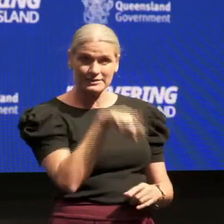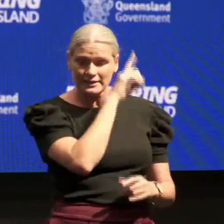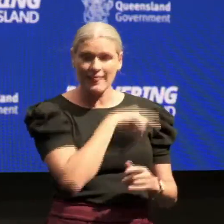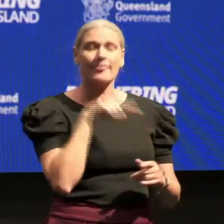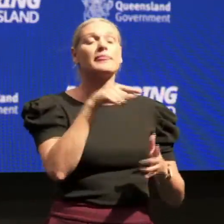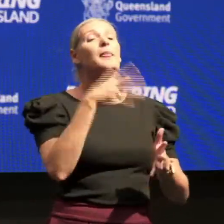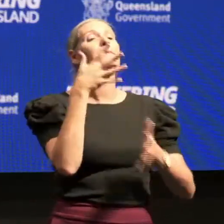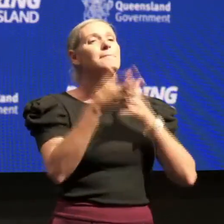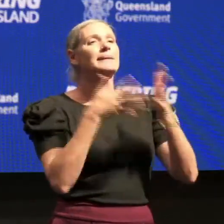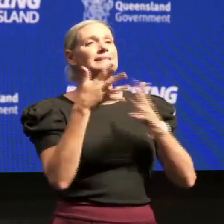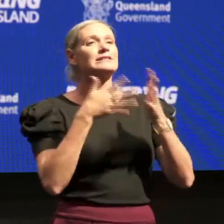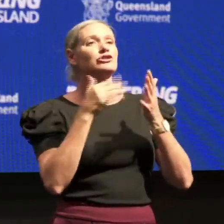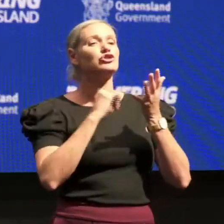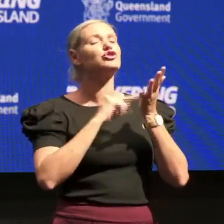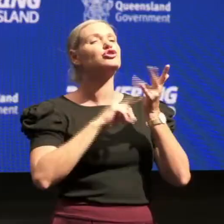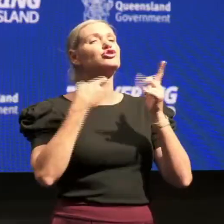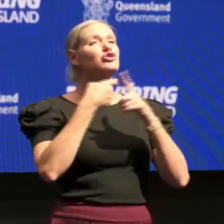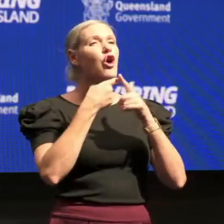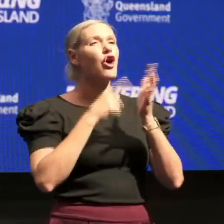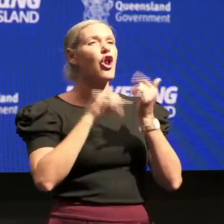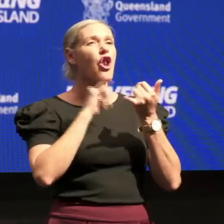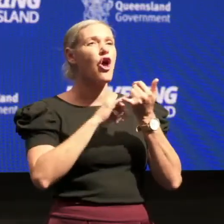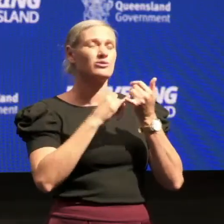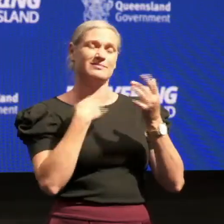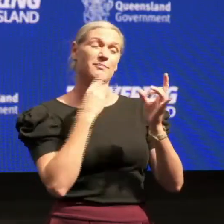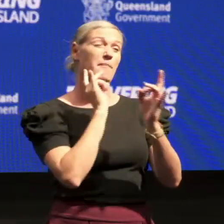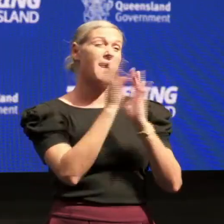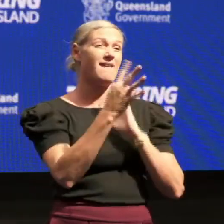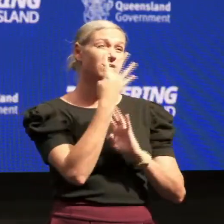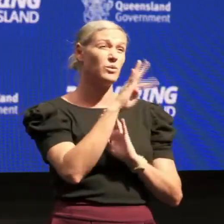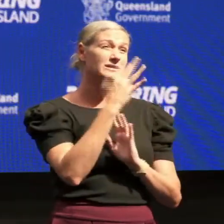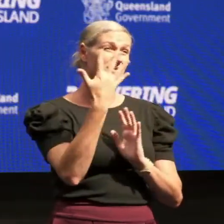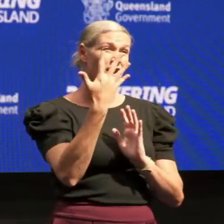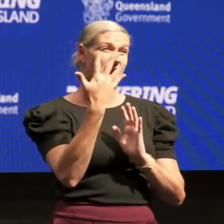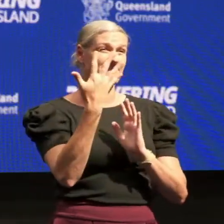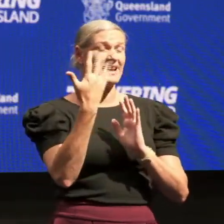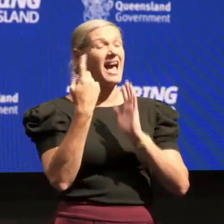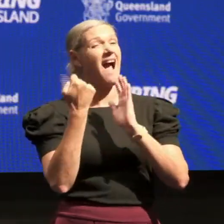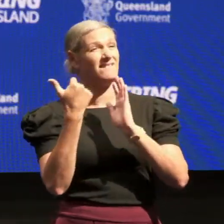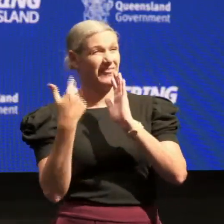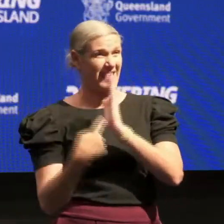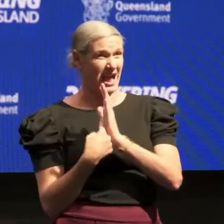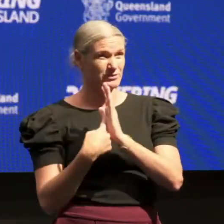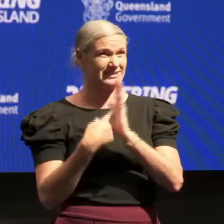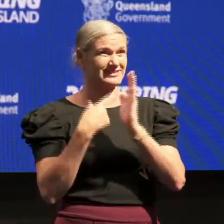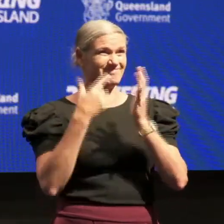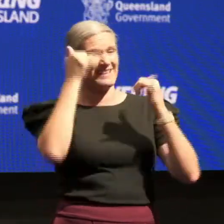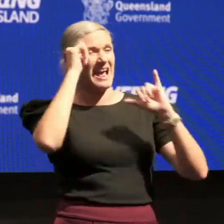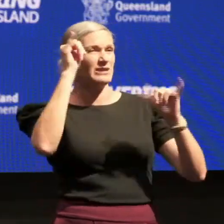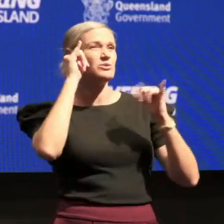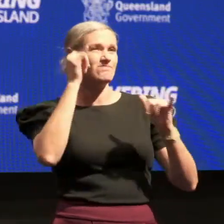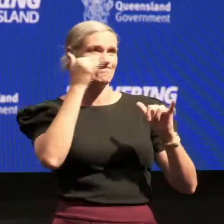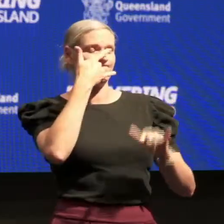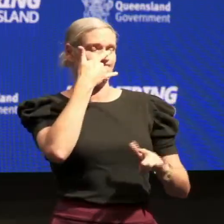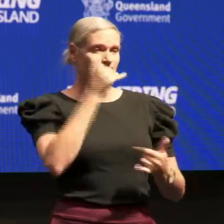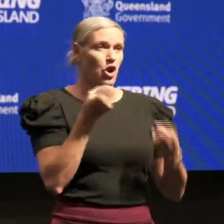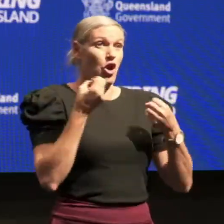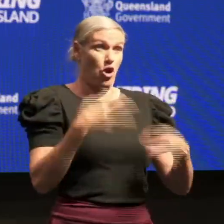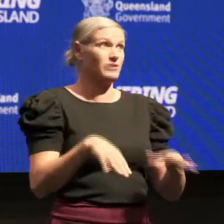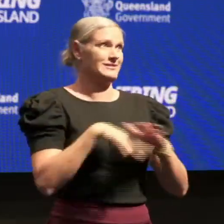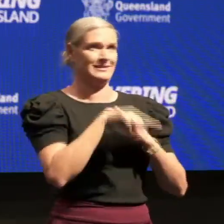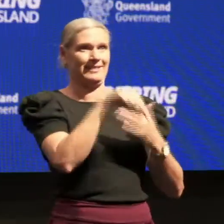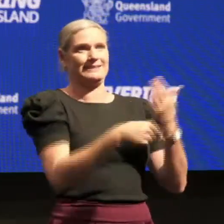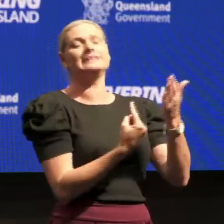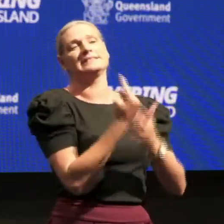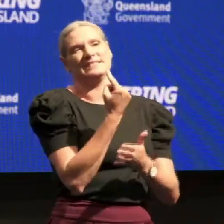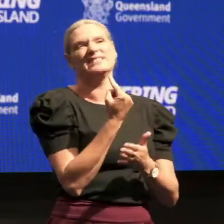that means that the stock loss has gone past 45,500 head of cattle that have lost in this